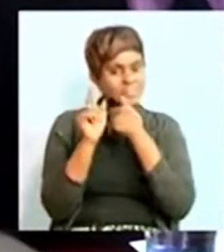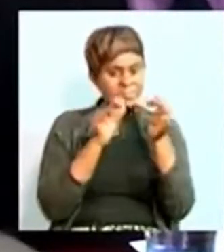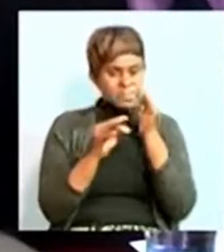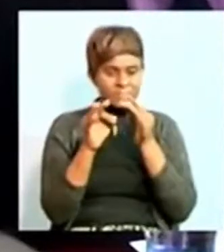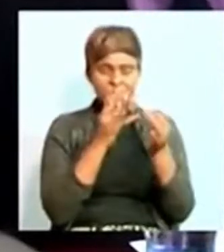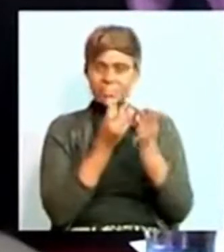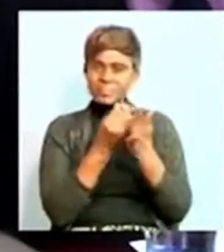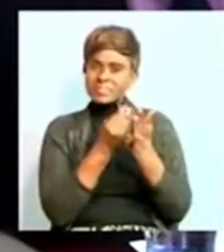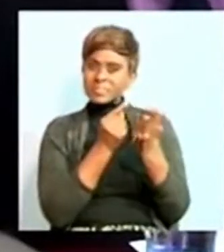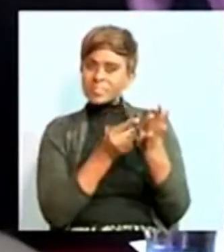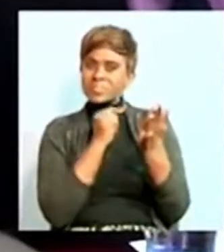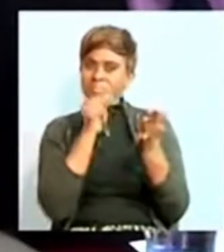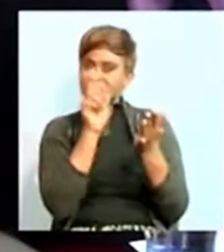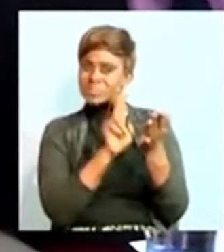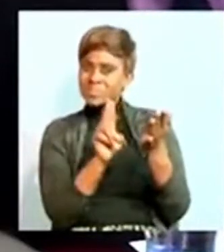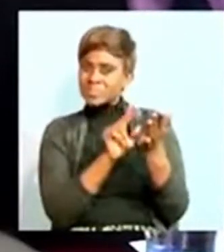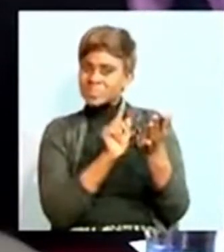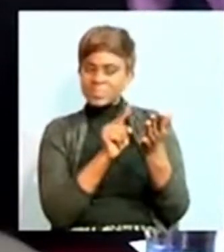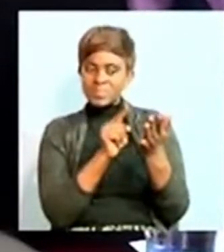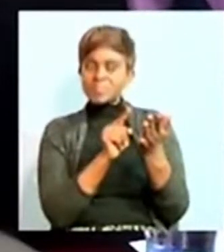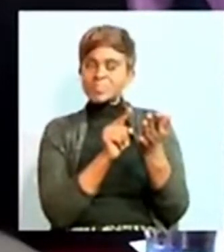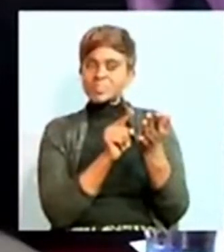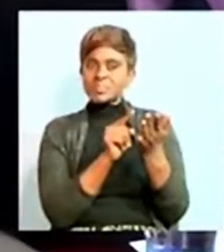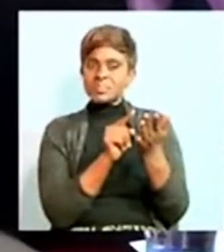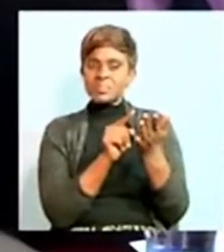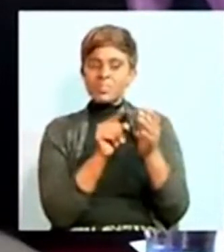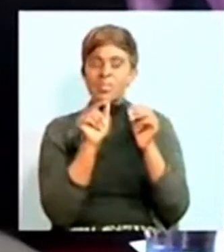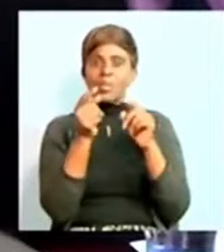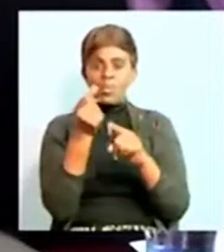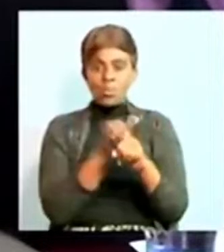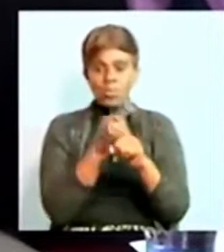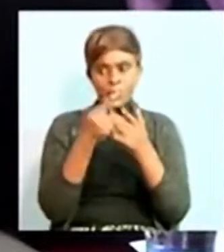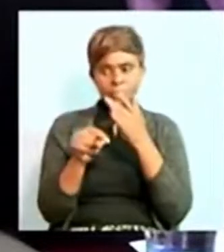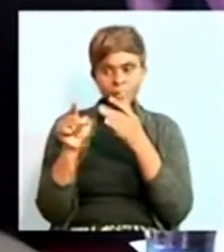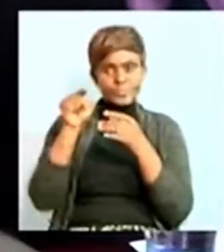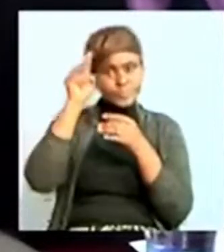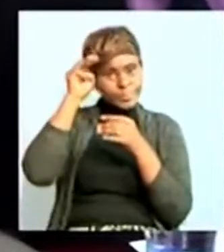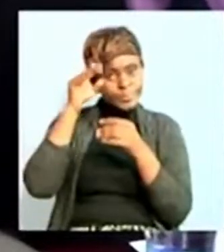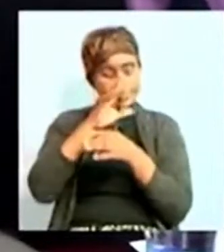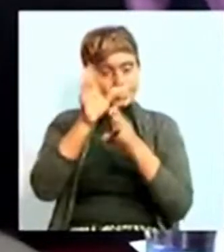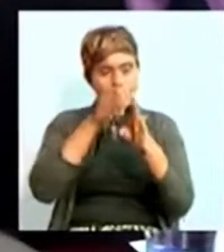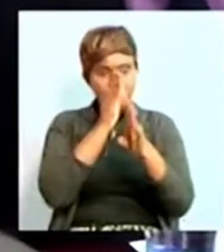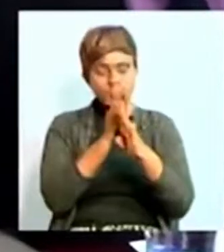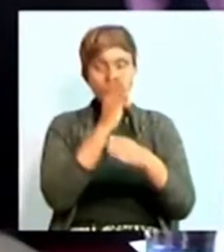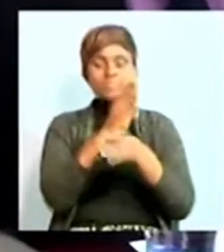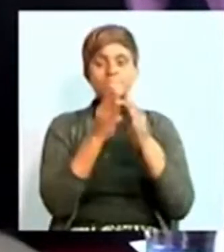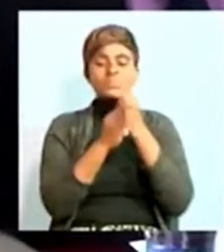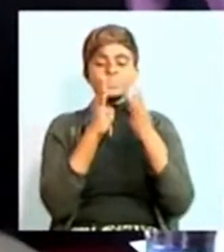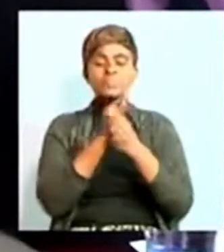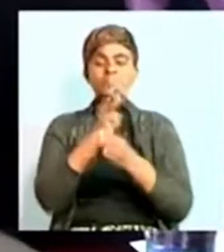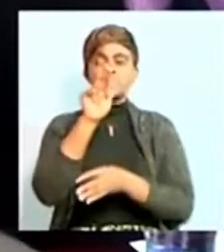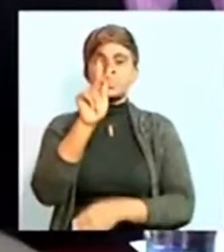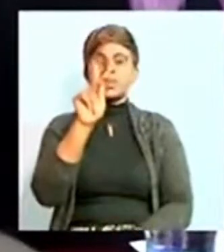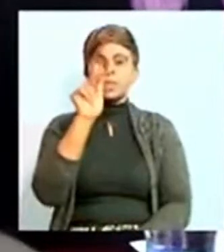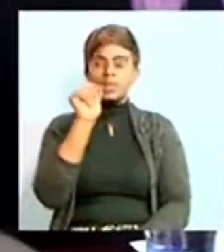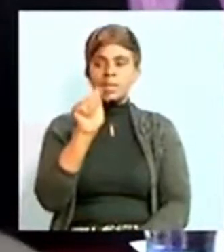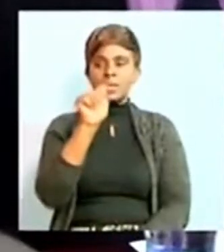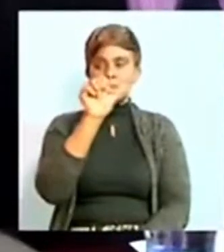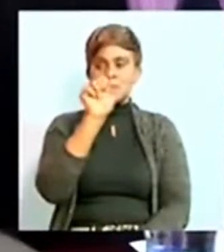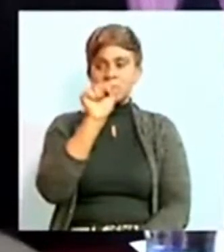unspent amounts of funds came from the ministry towards the construction of Kasaria Washa Crossing